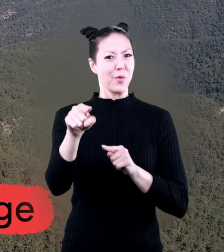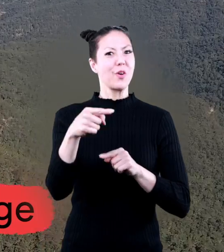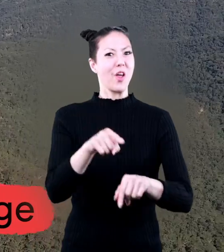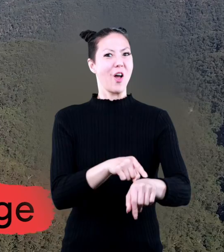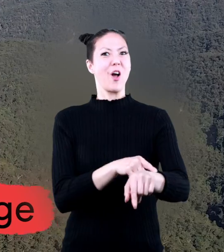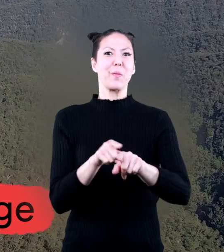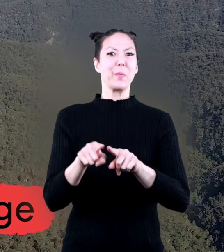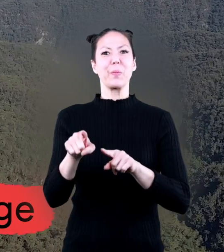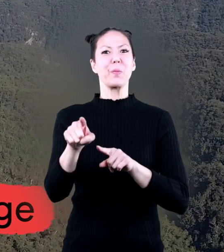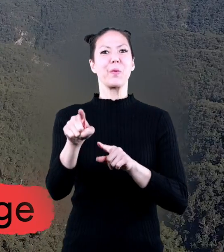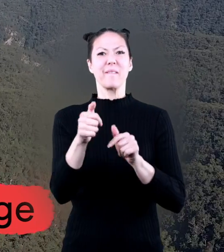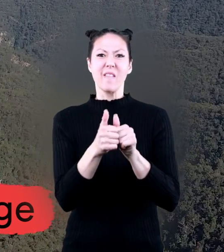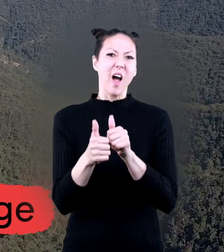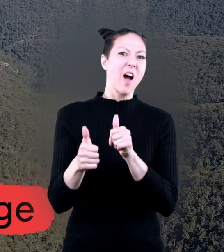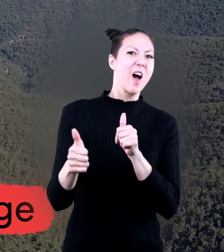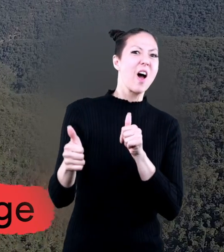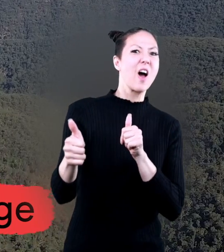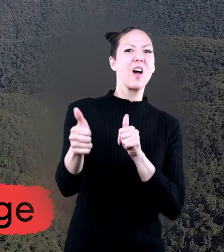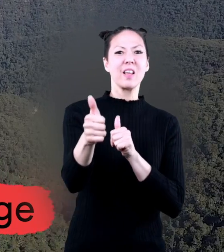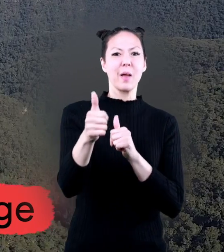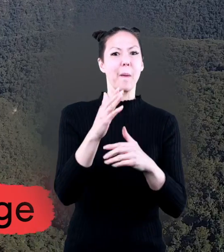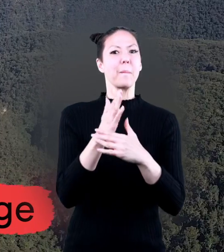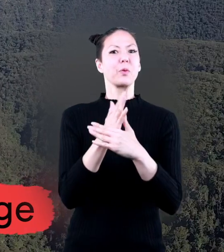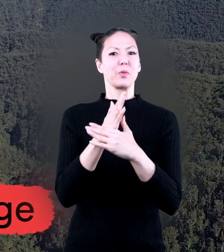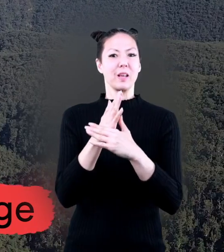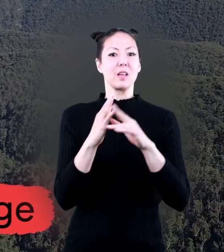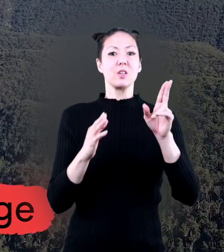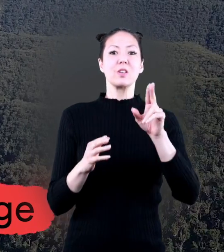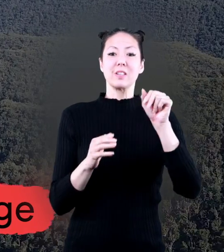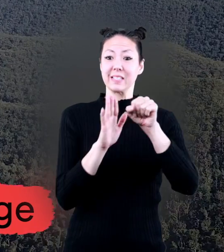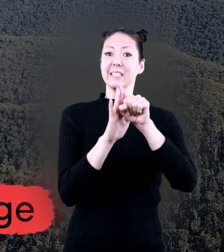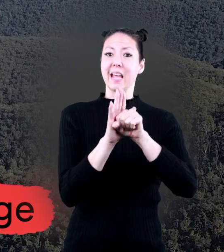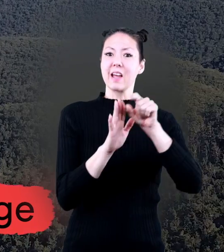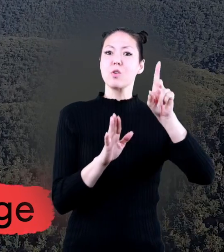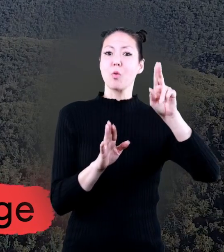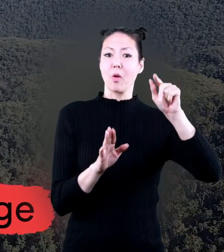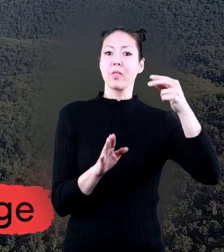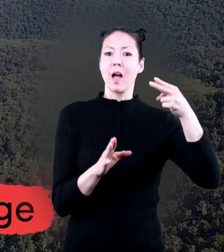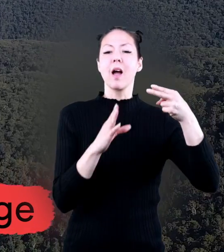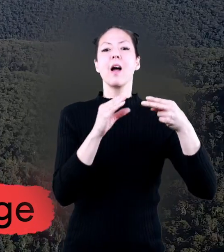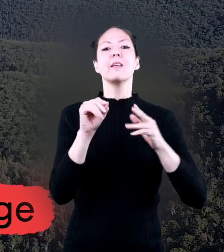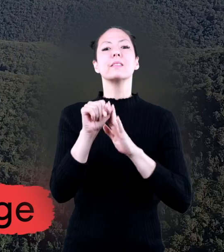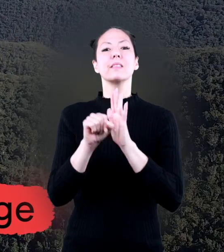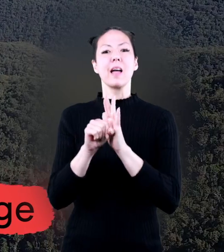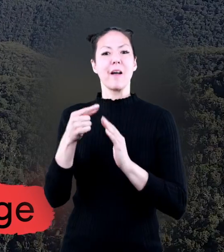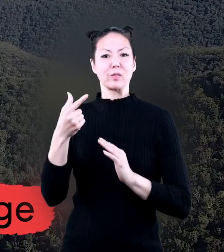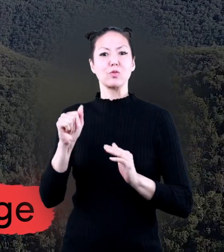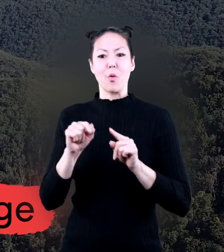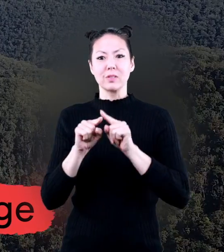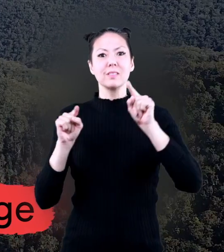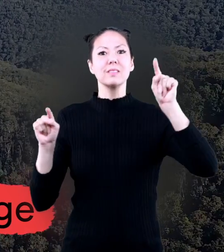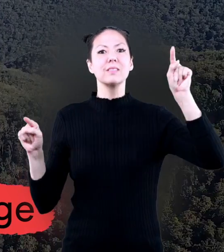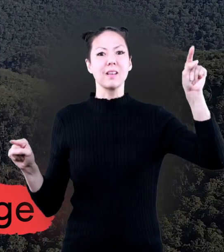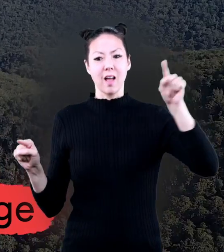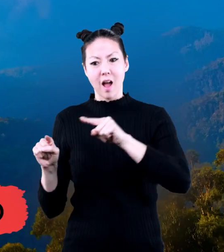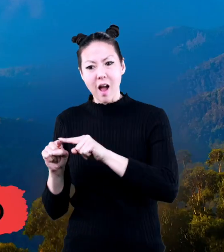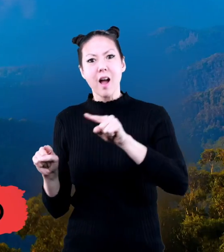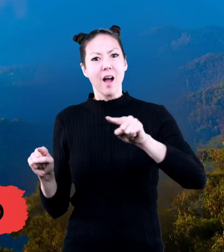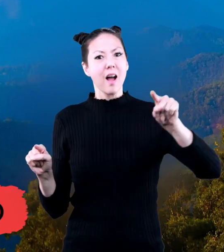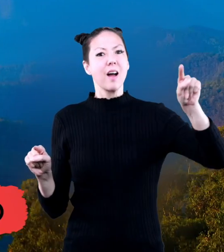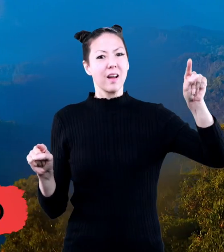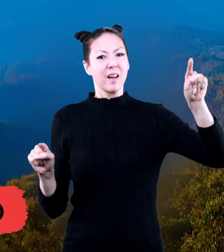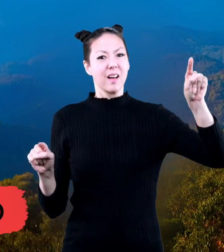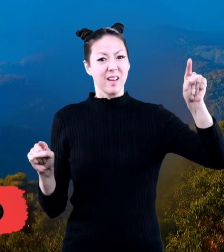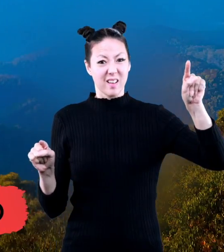2,300 miles long. That is farther than the distance between the state of Utah and the state of Georgia.